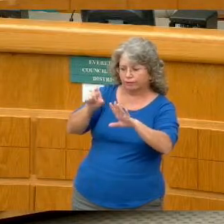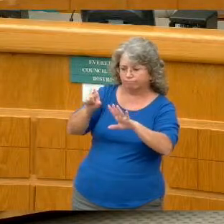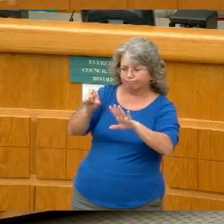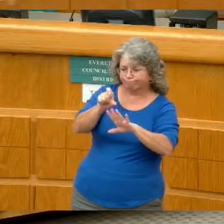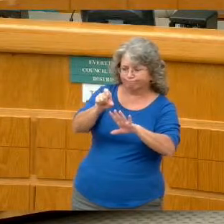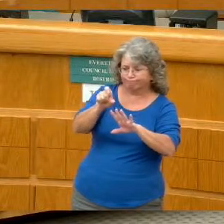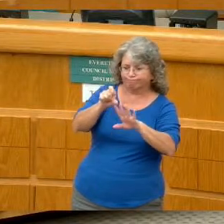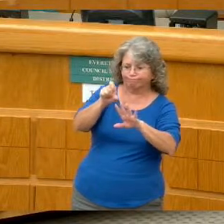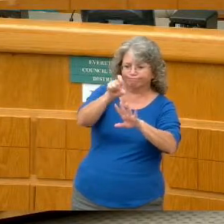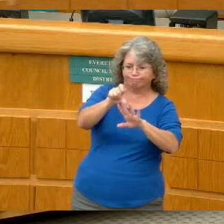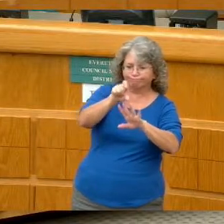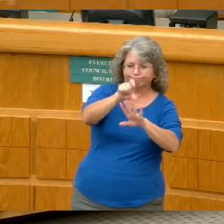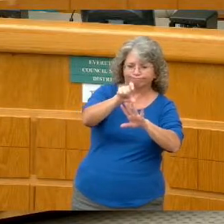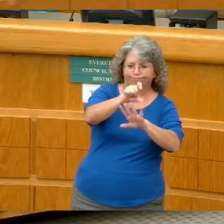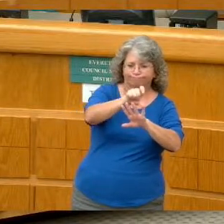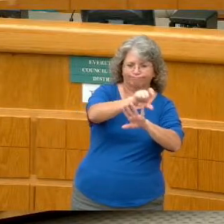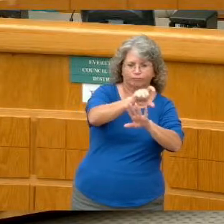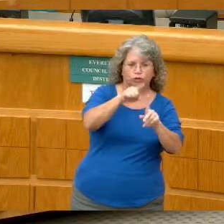significant.